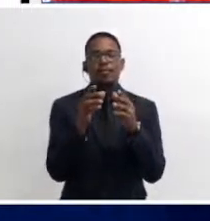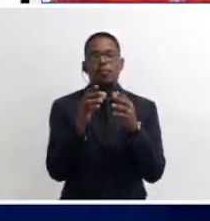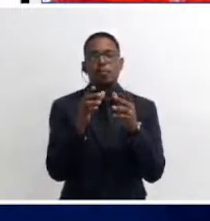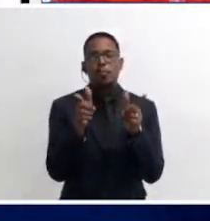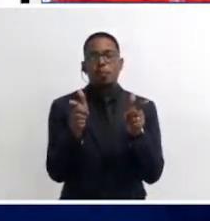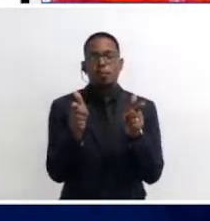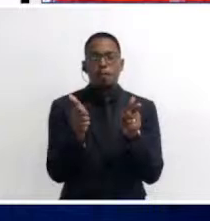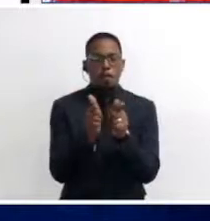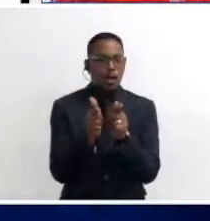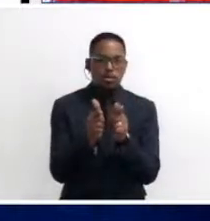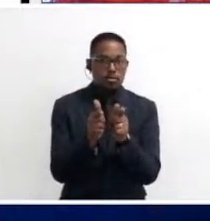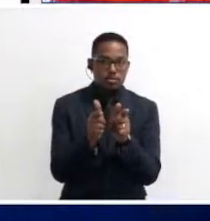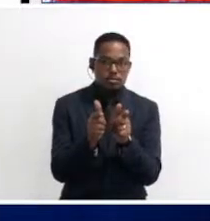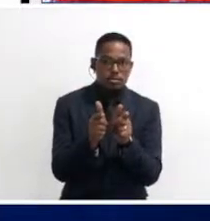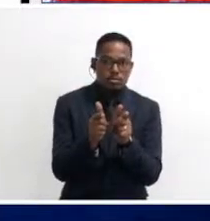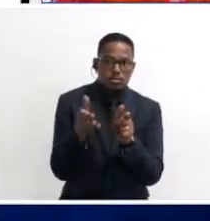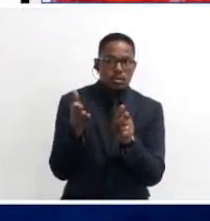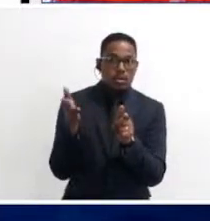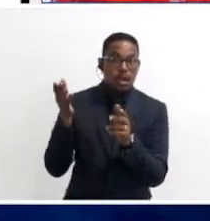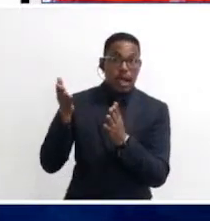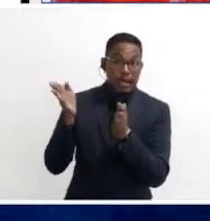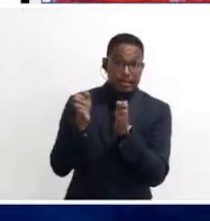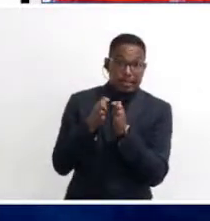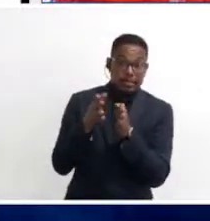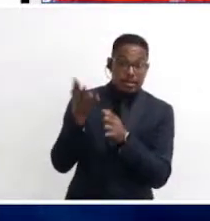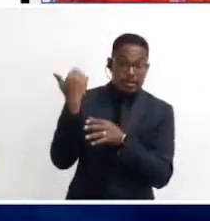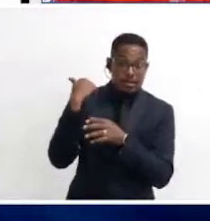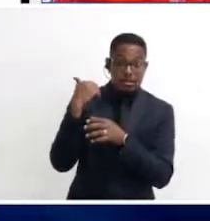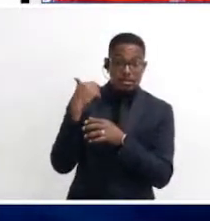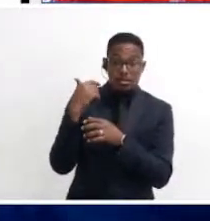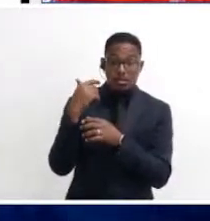phones especially, everything is thinned.